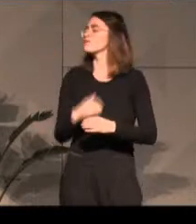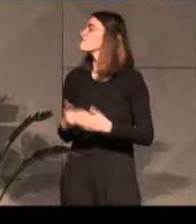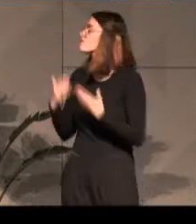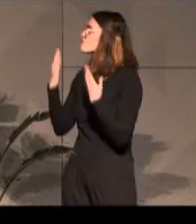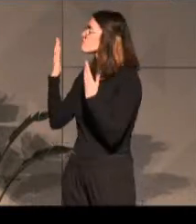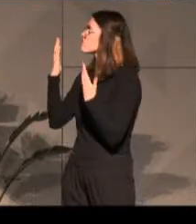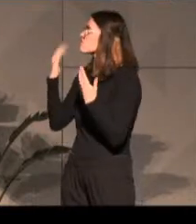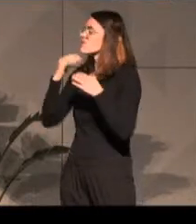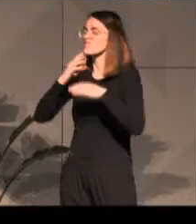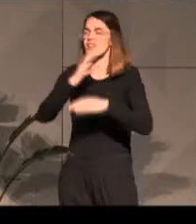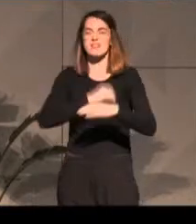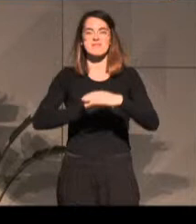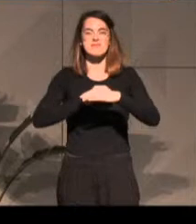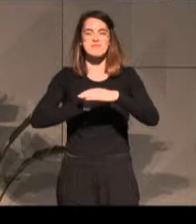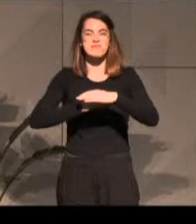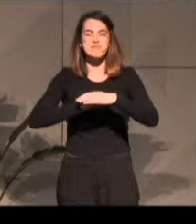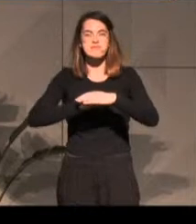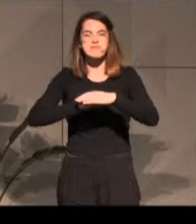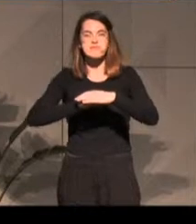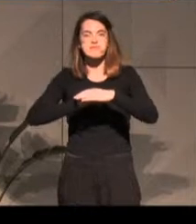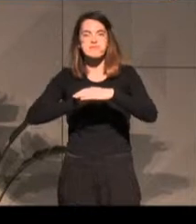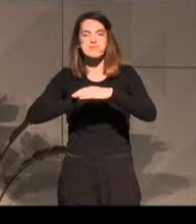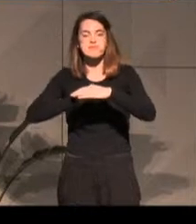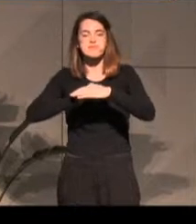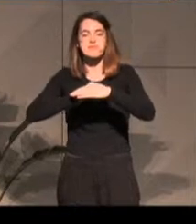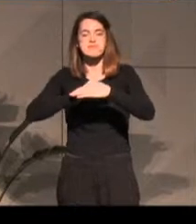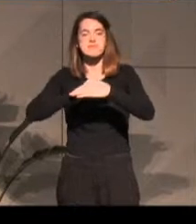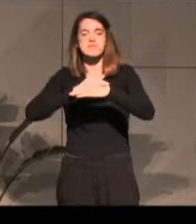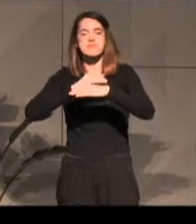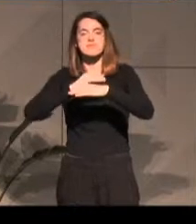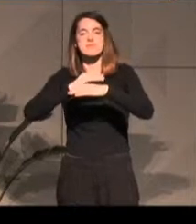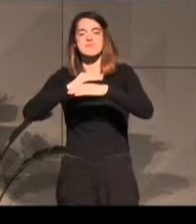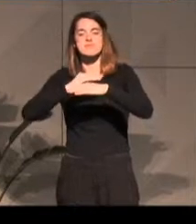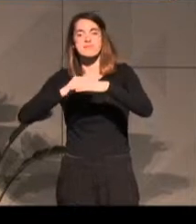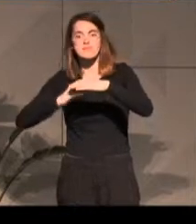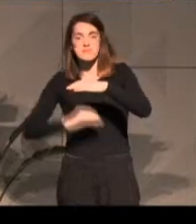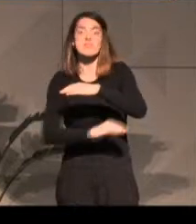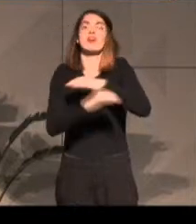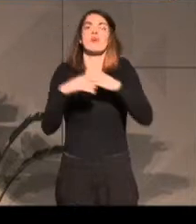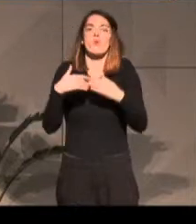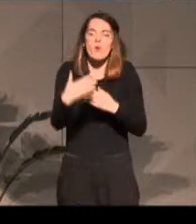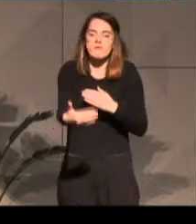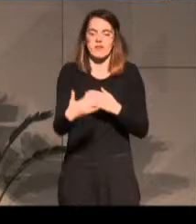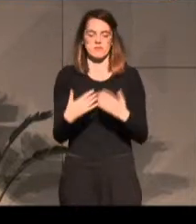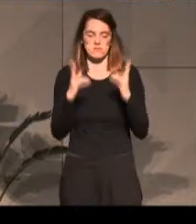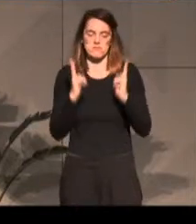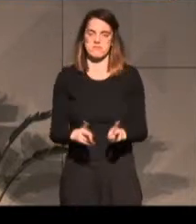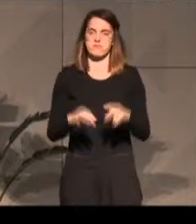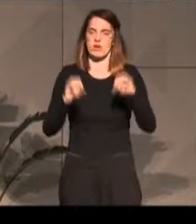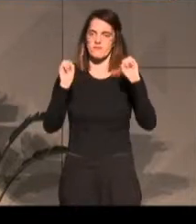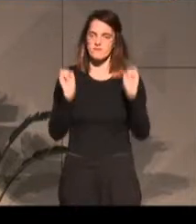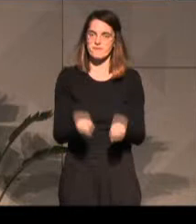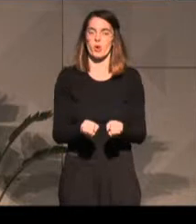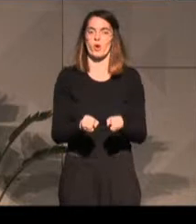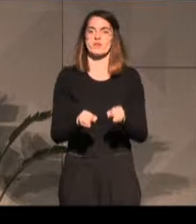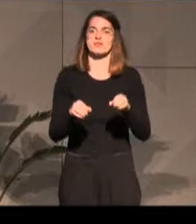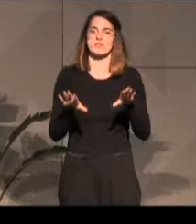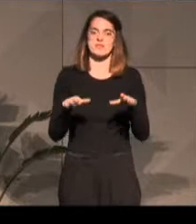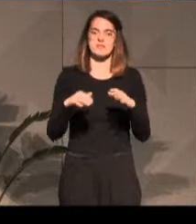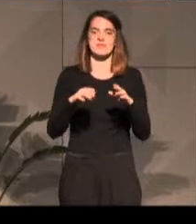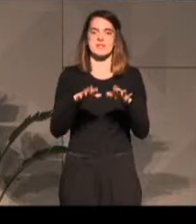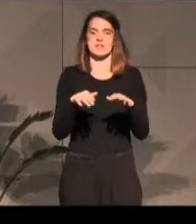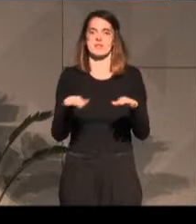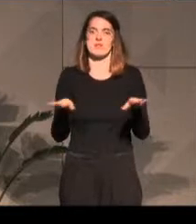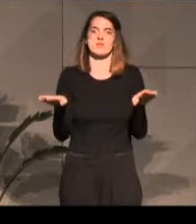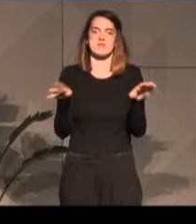time at the end of the summer. After the summer, in just a few days, due to the position of